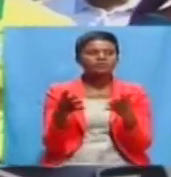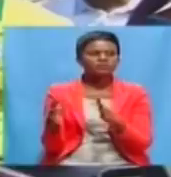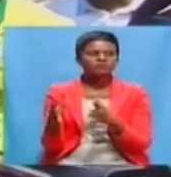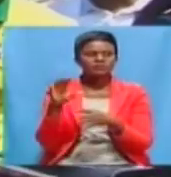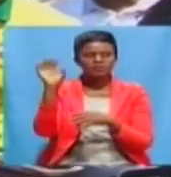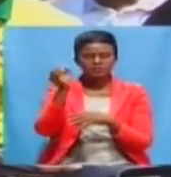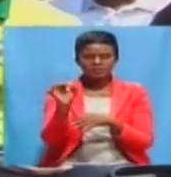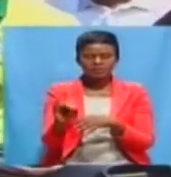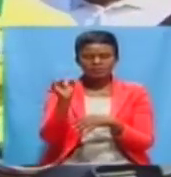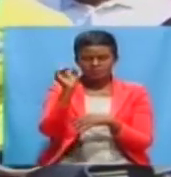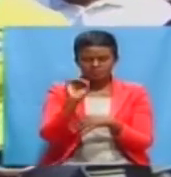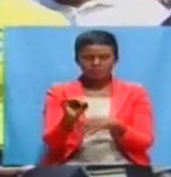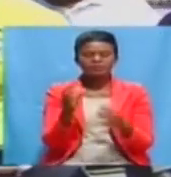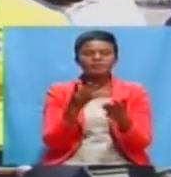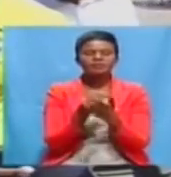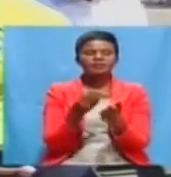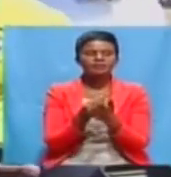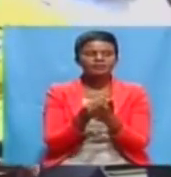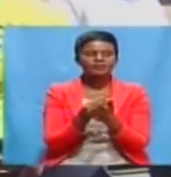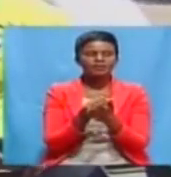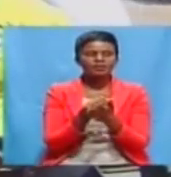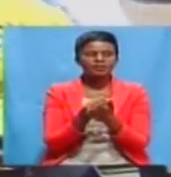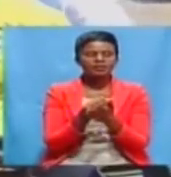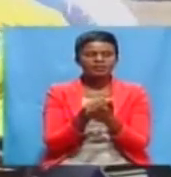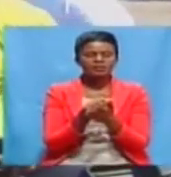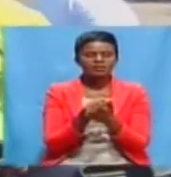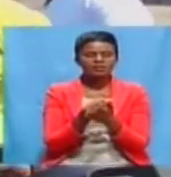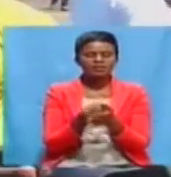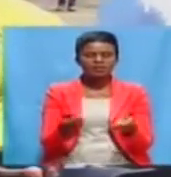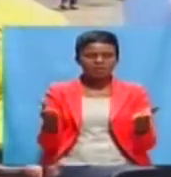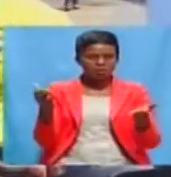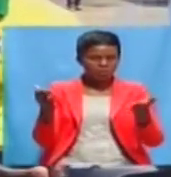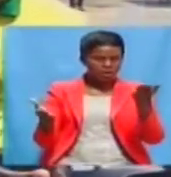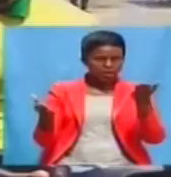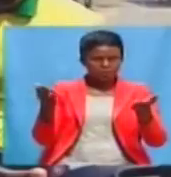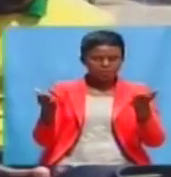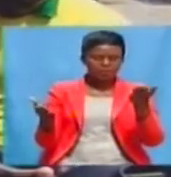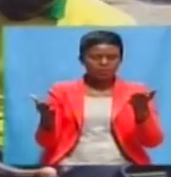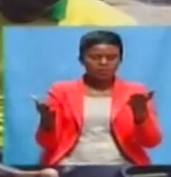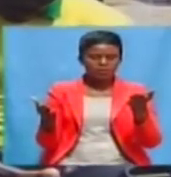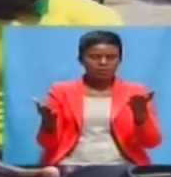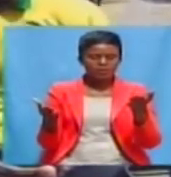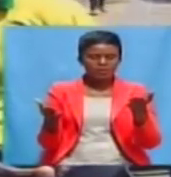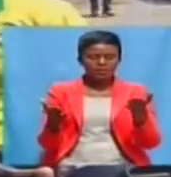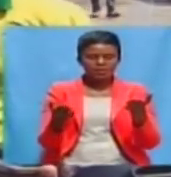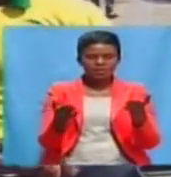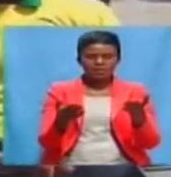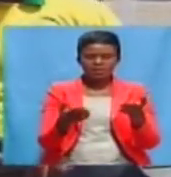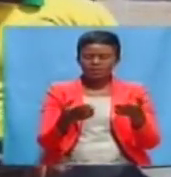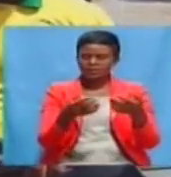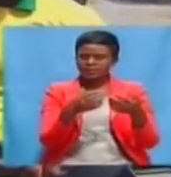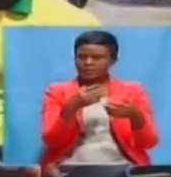of money. And when you compare to the spare passata